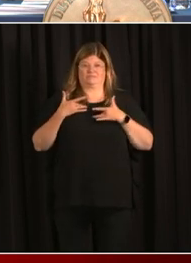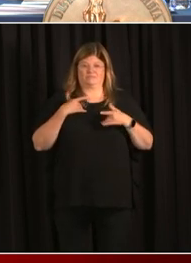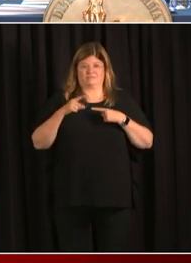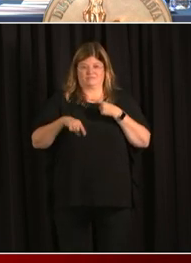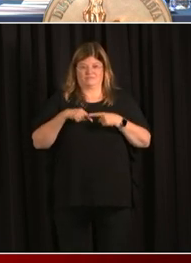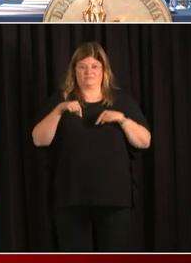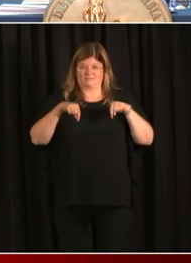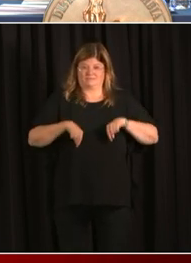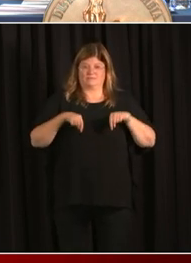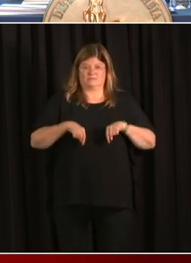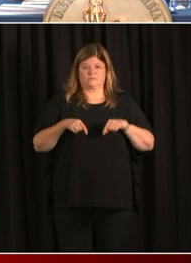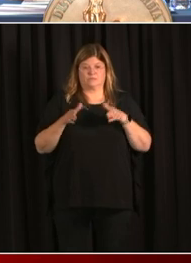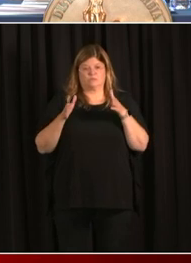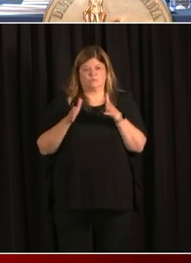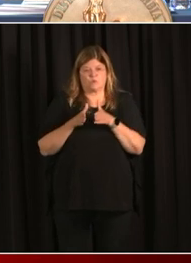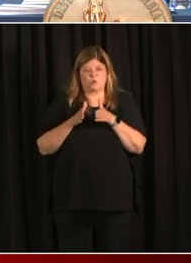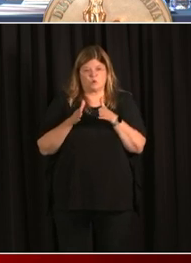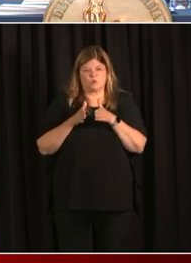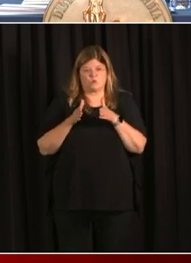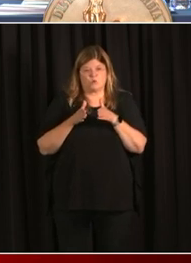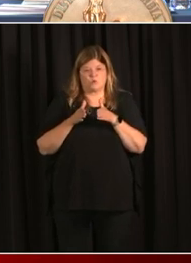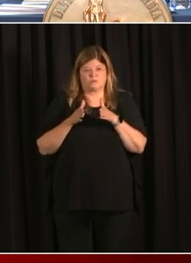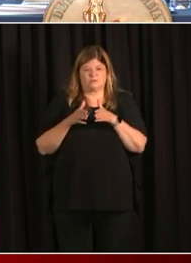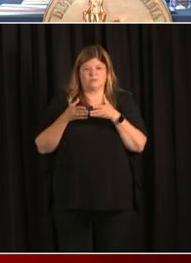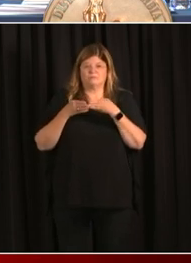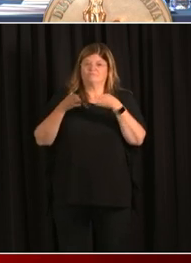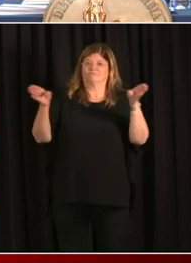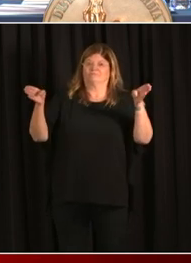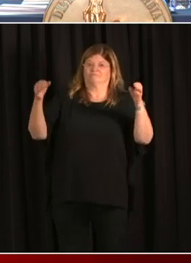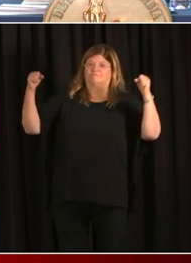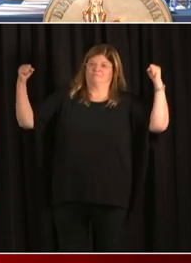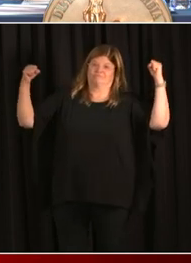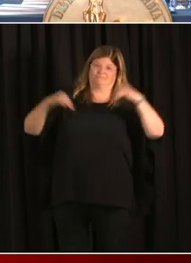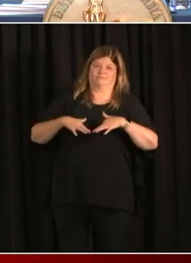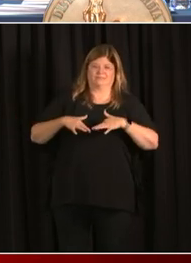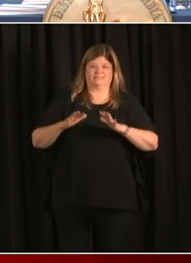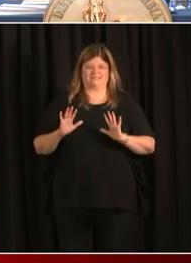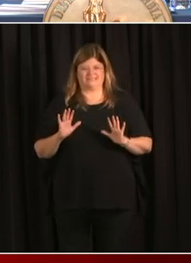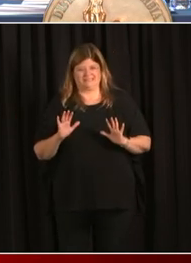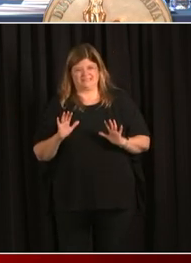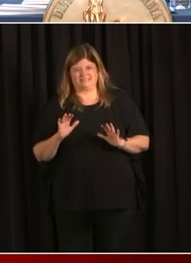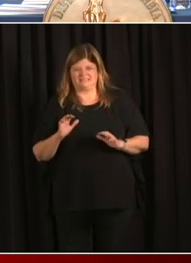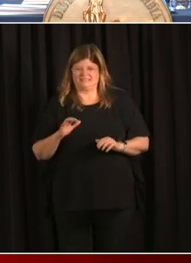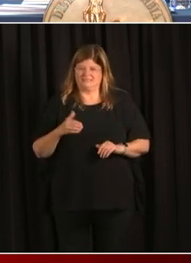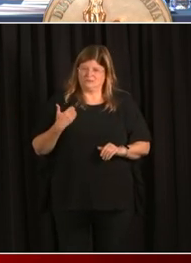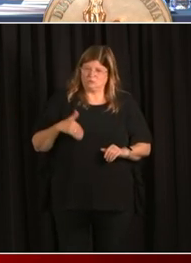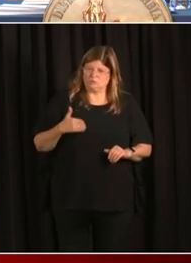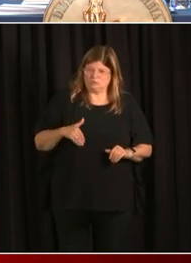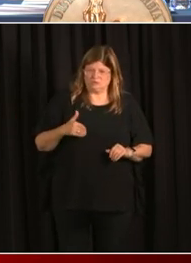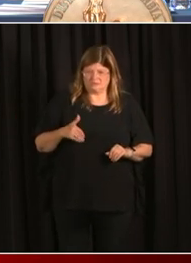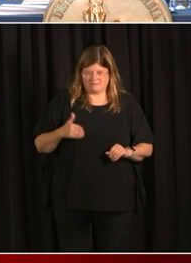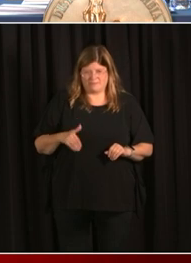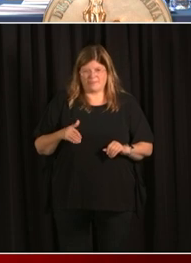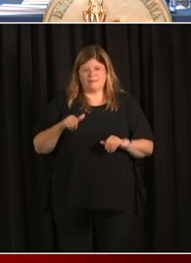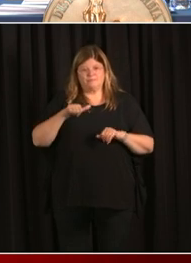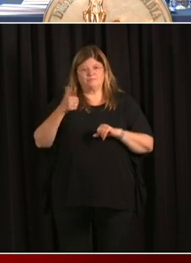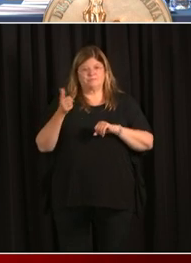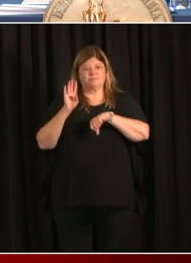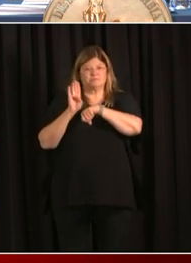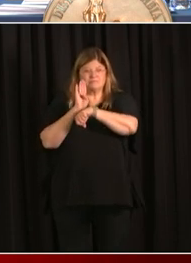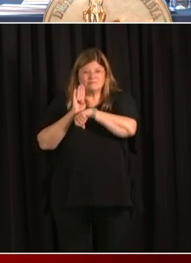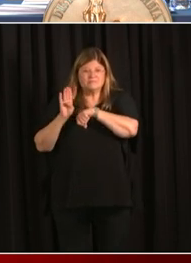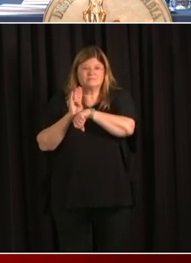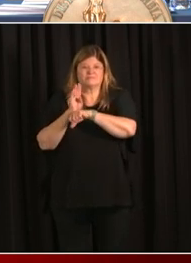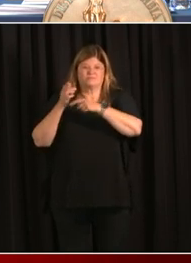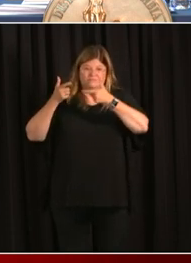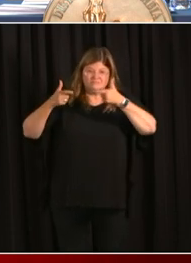We know public gatherings, large gatherings in our venues and in our other commercial facilities, but we also